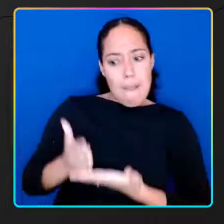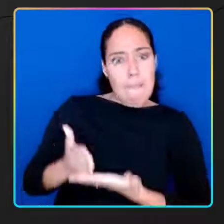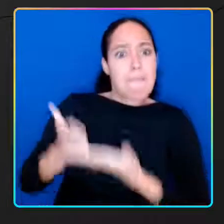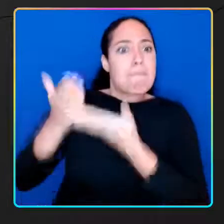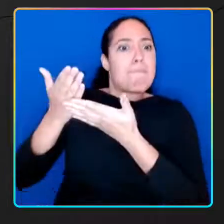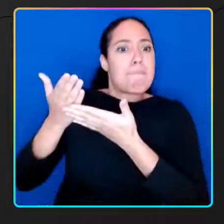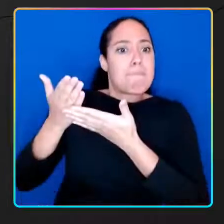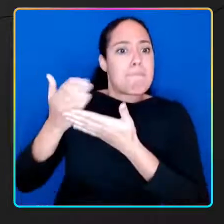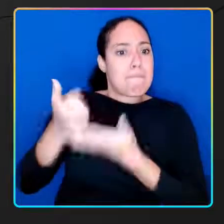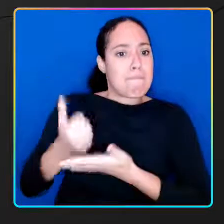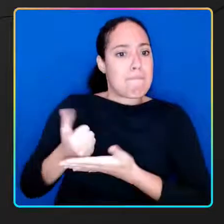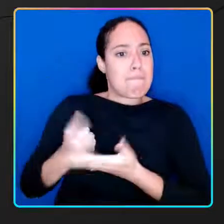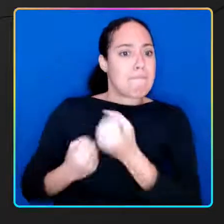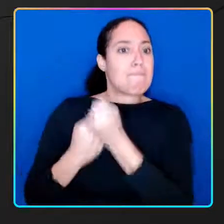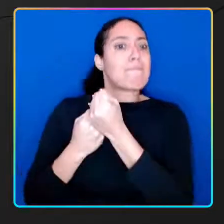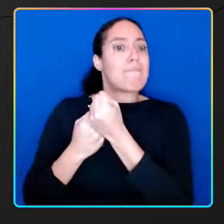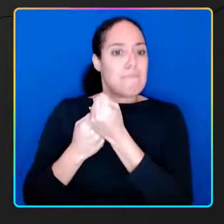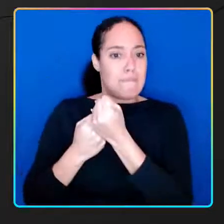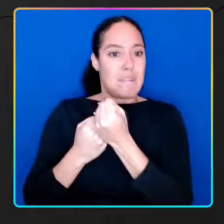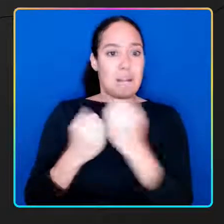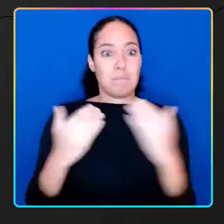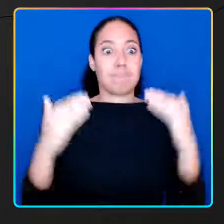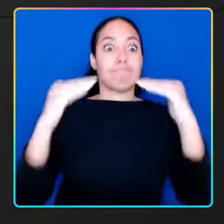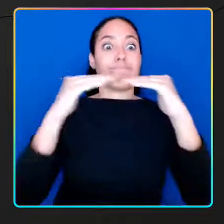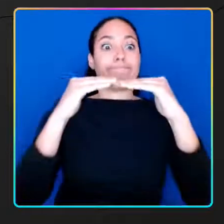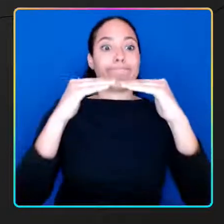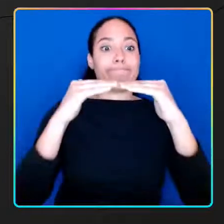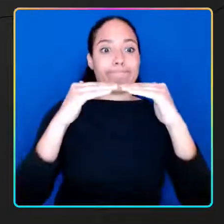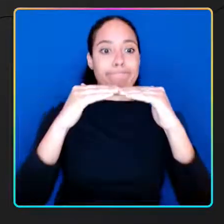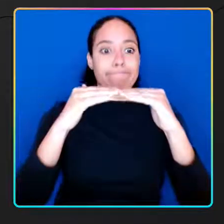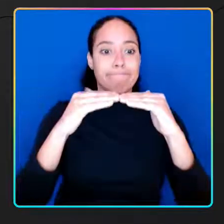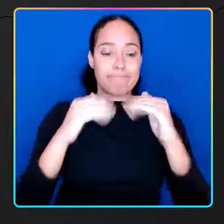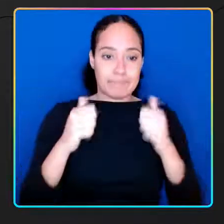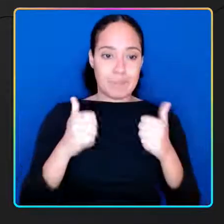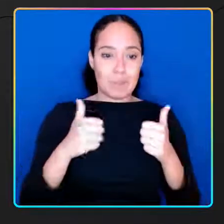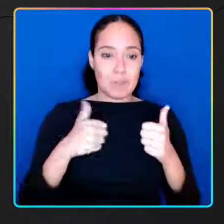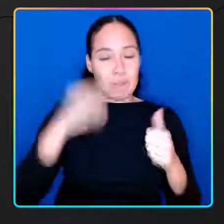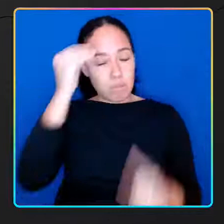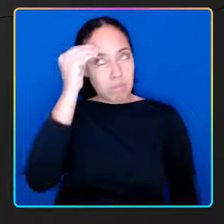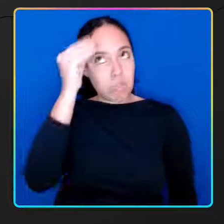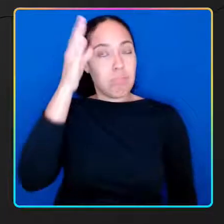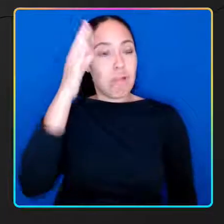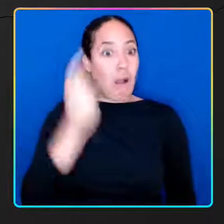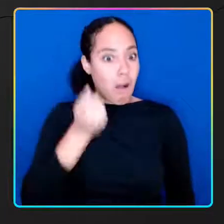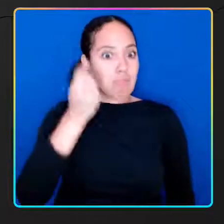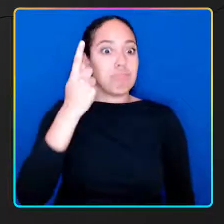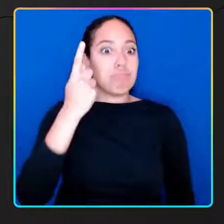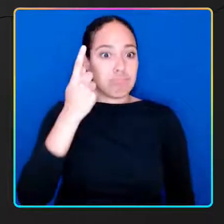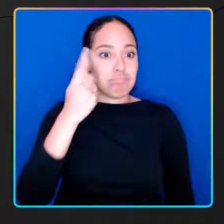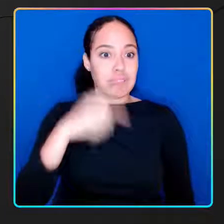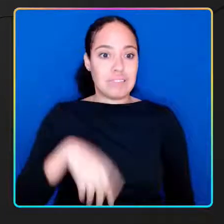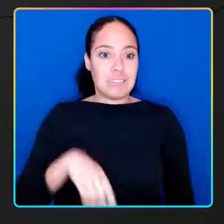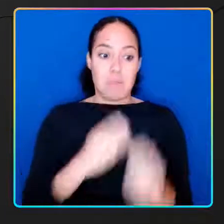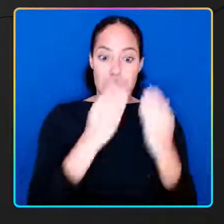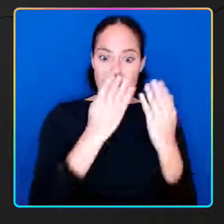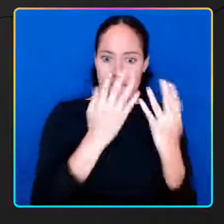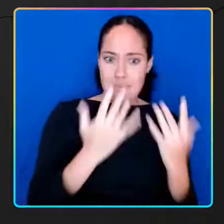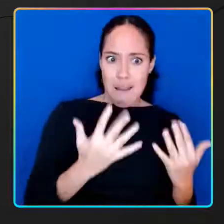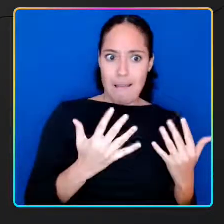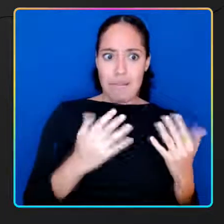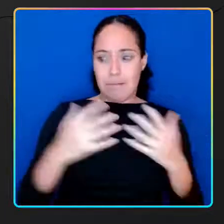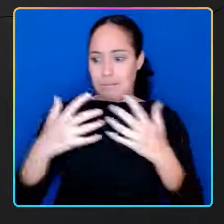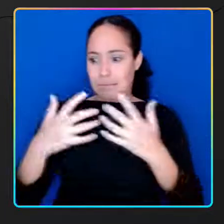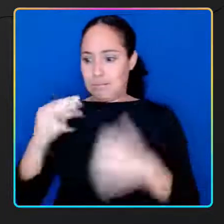intersection with applied math. It was more like to understand what is the intersection between applied math and machine learning, and how